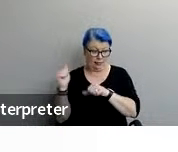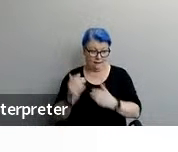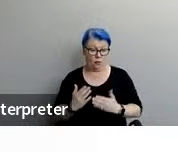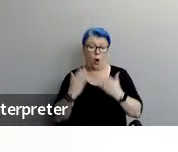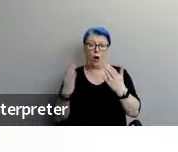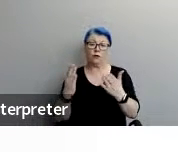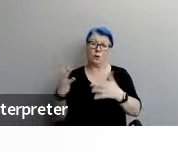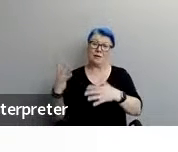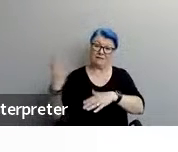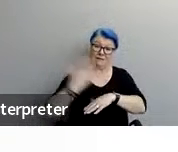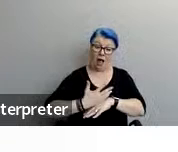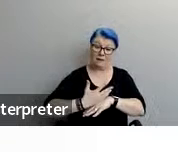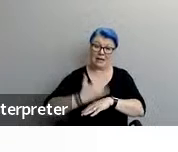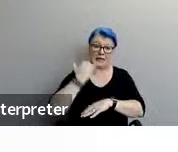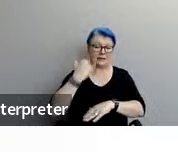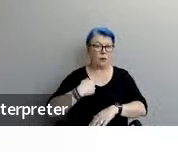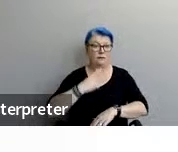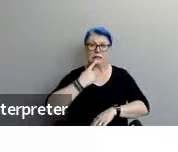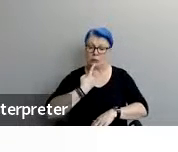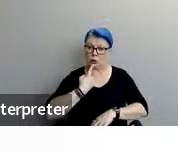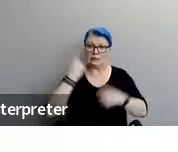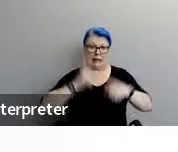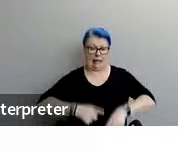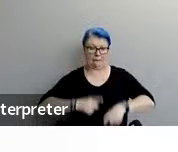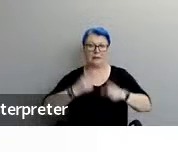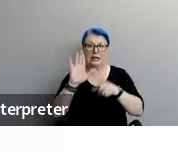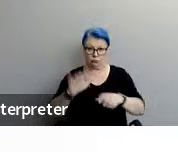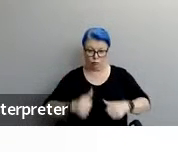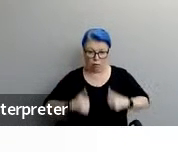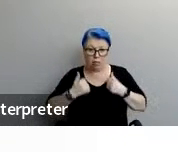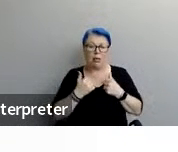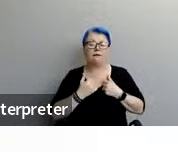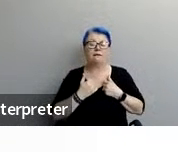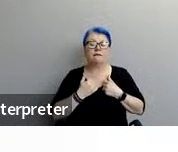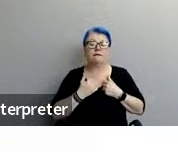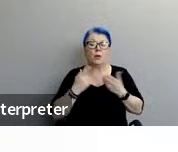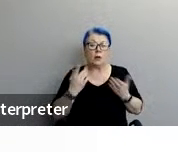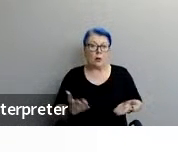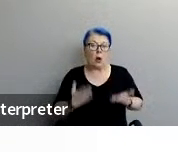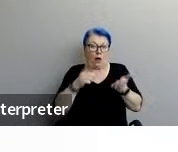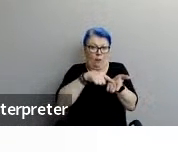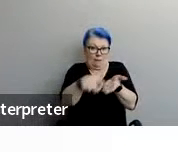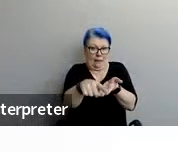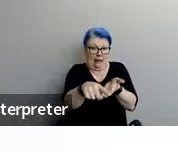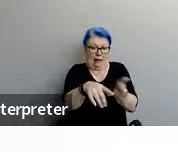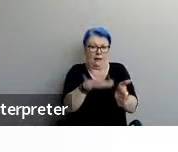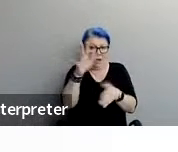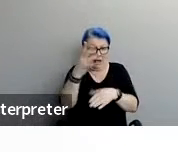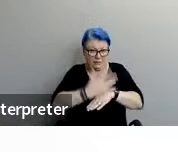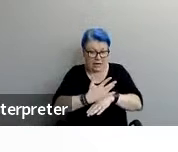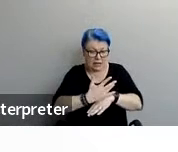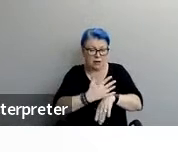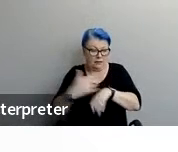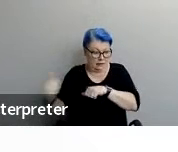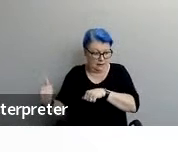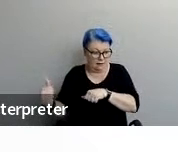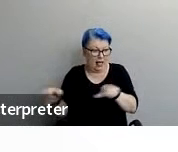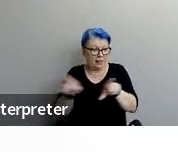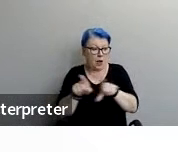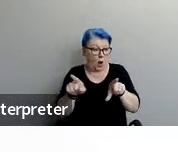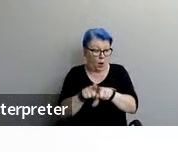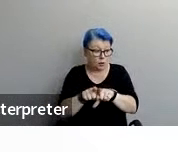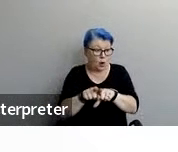emergency treatment for a self-qualified family member, paid parental leave, which would provide 40 consecutive days of leave not